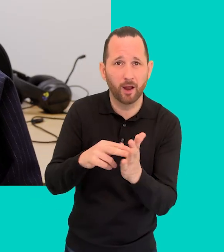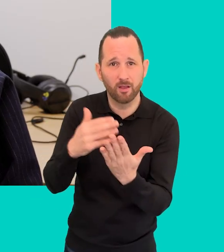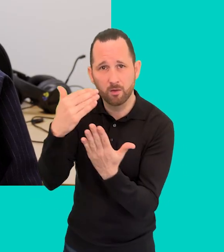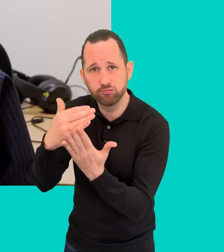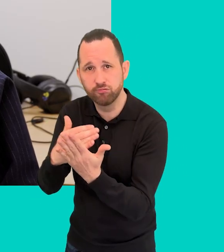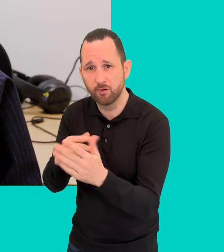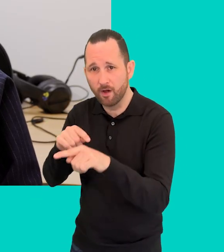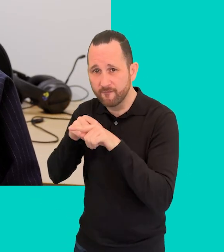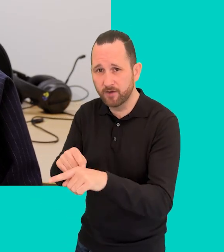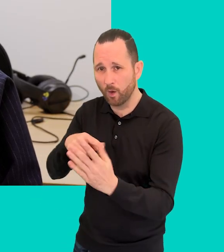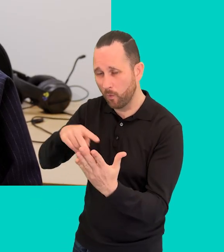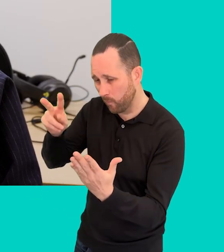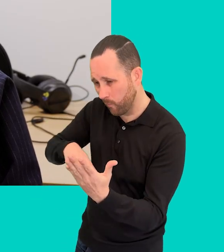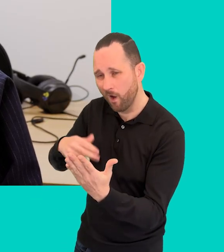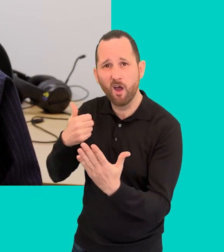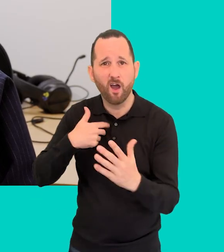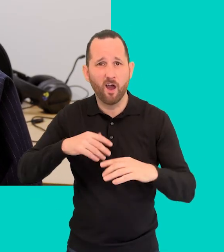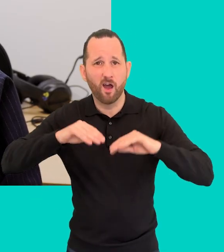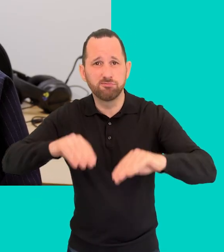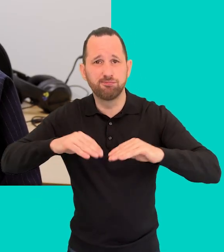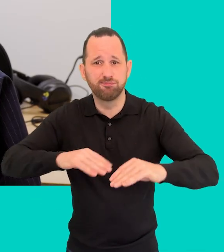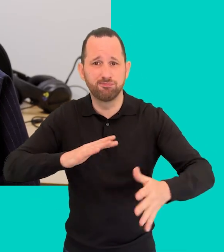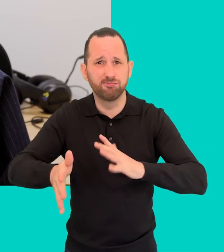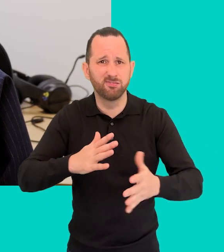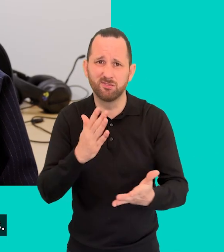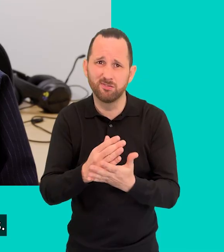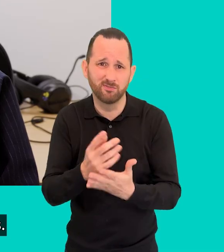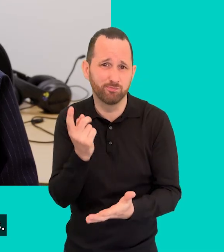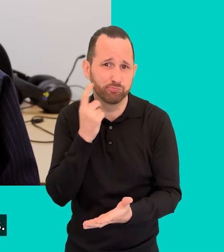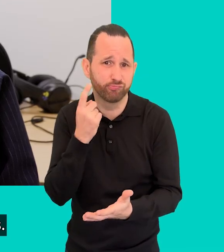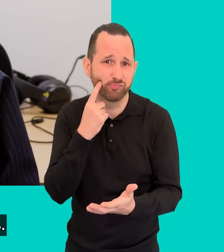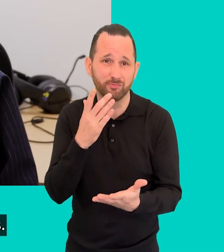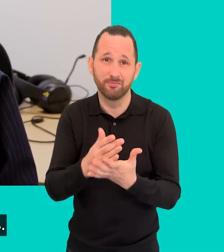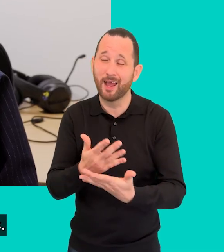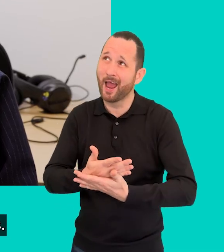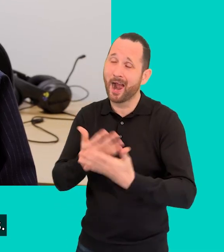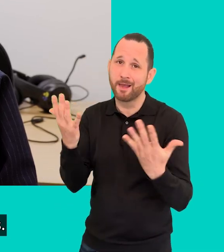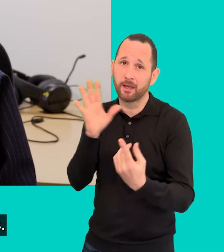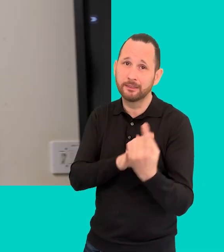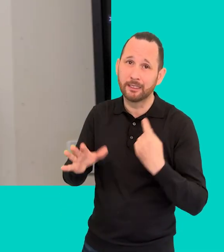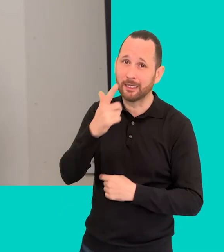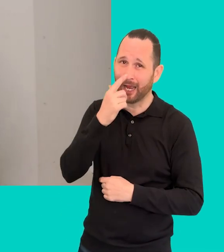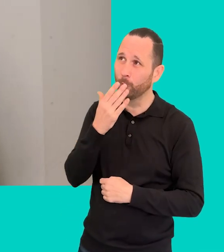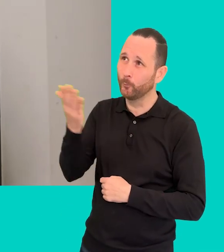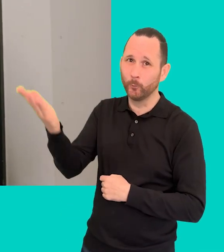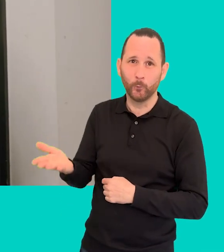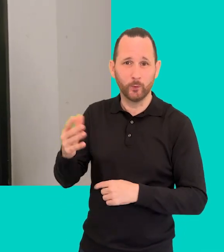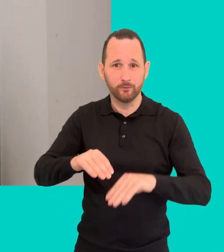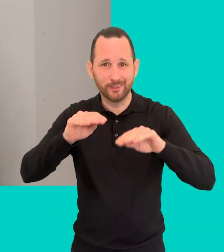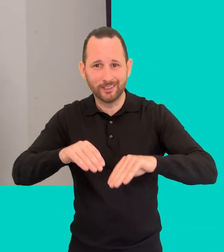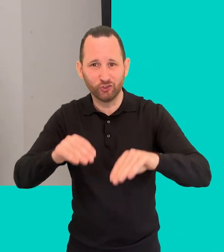the plan through, and it's really as easy as that. Anybody can teach School of Signs. I think the School of Signs